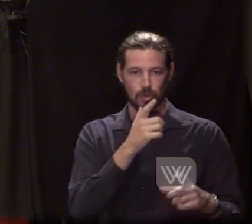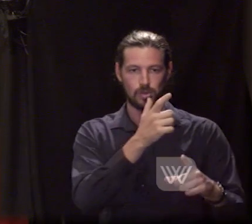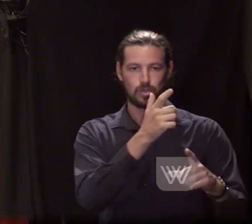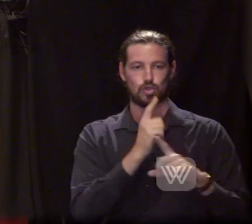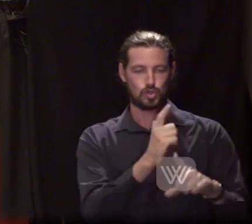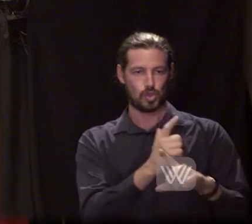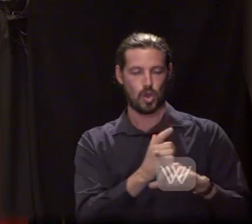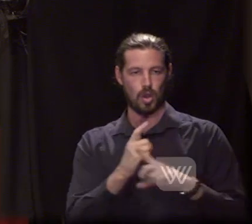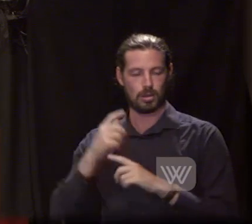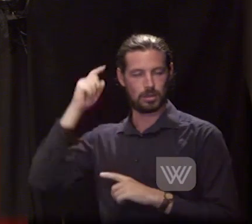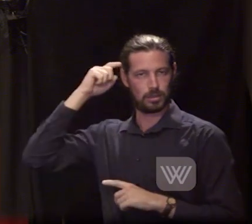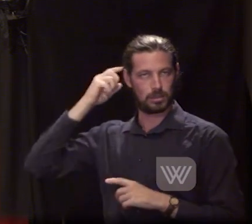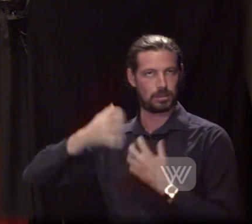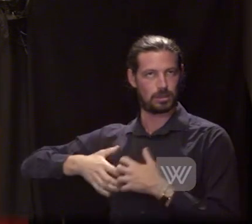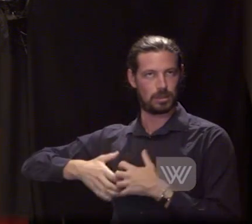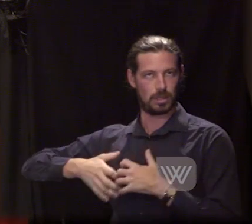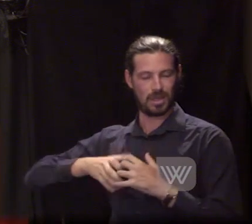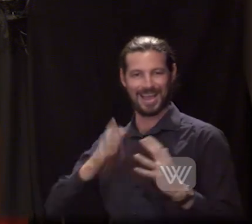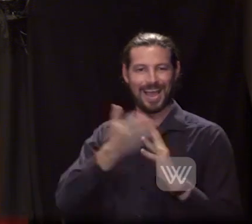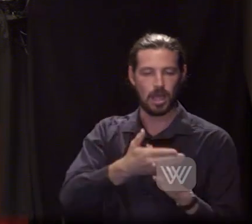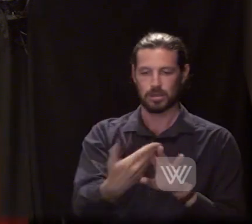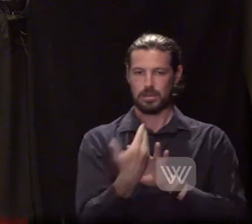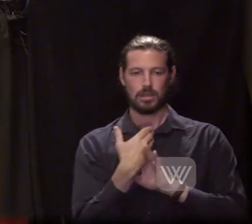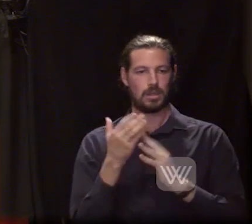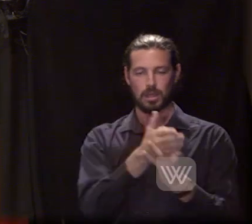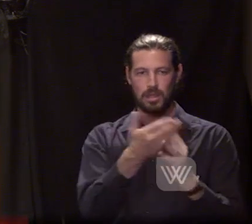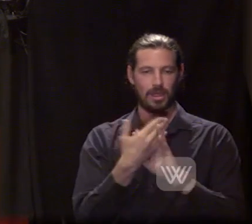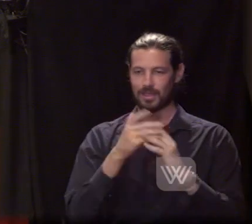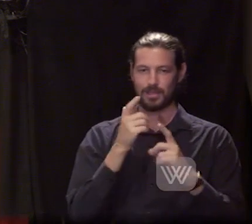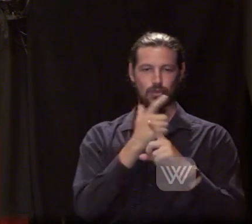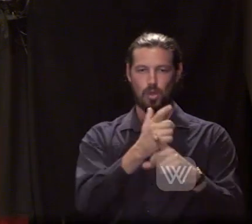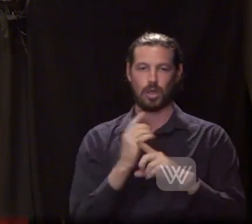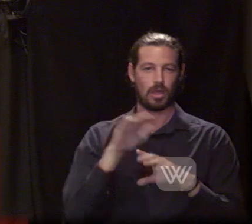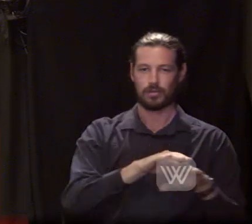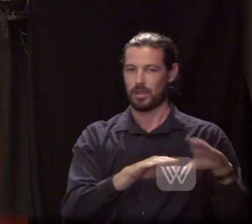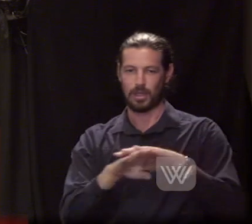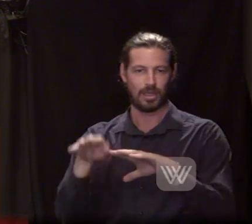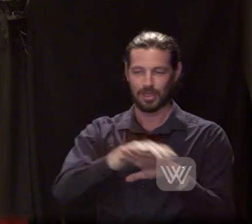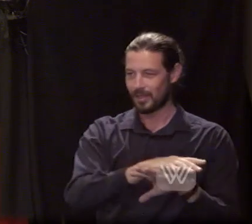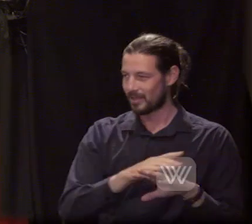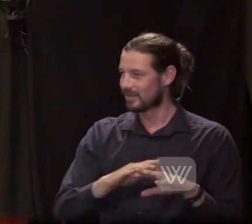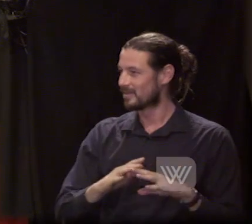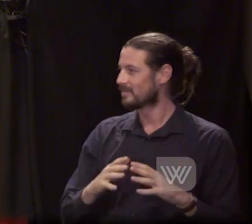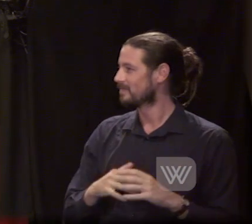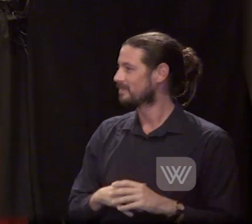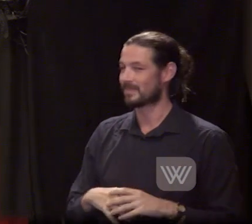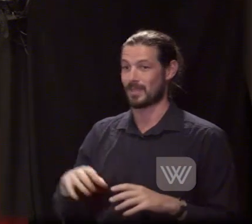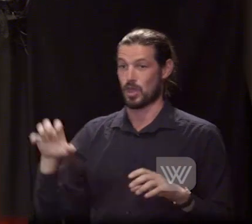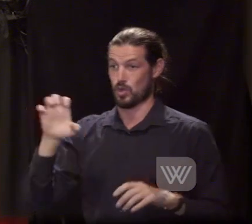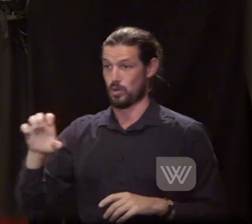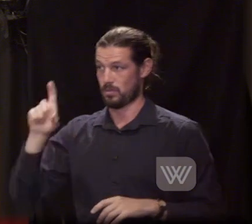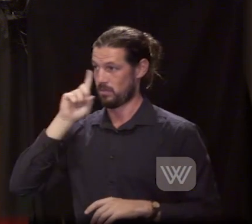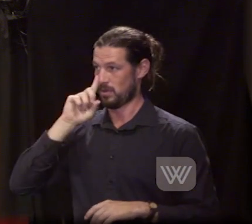and then someone like interrupts them to start talking about their conversation rather than letting them finish. And the Europeans are